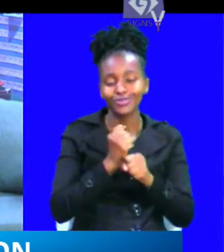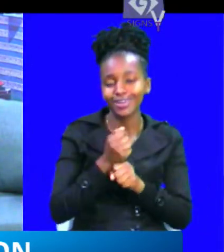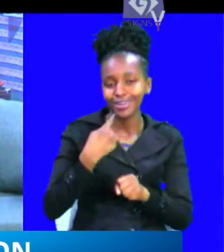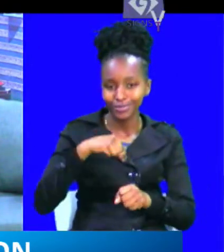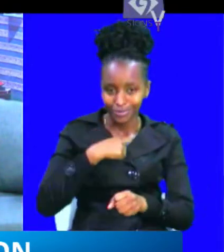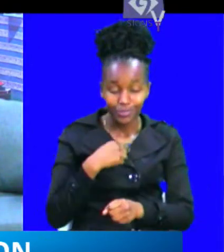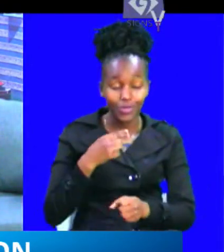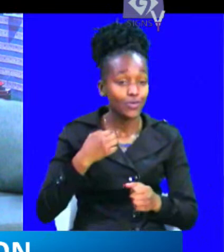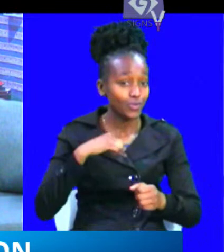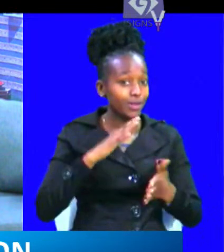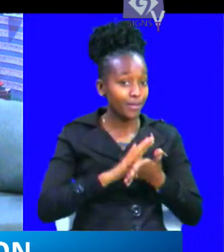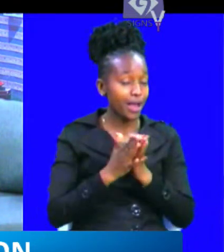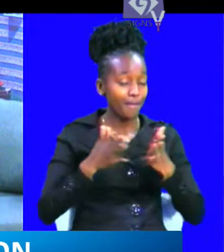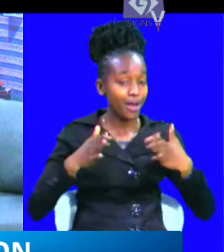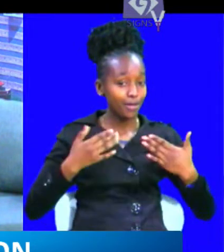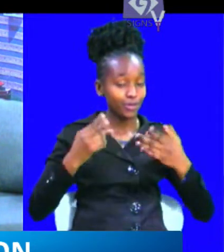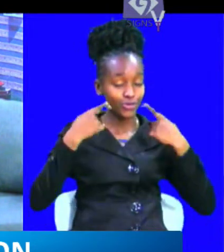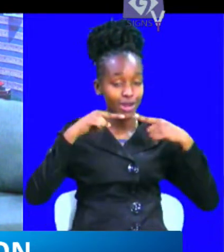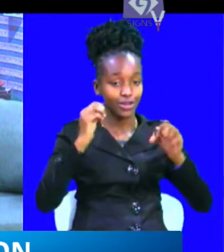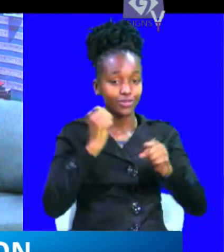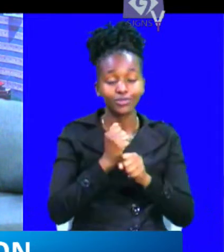have you Yes. once again.